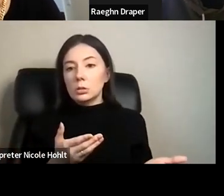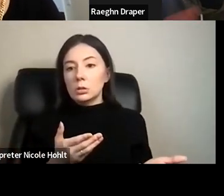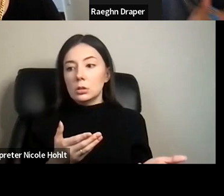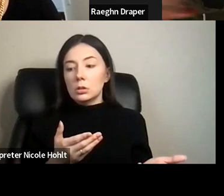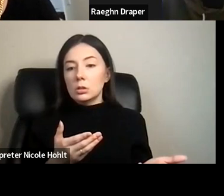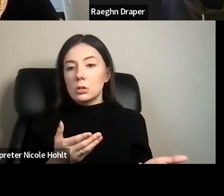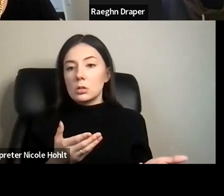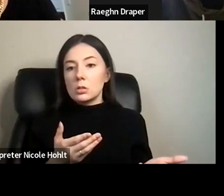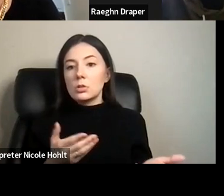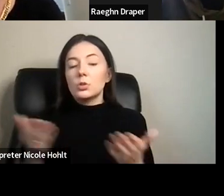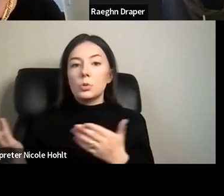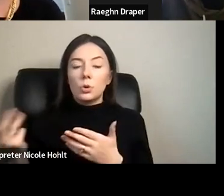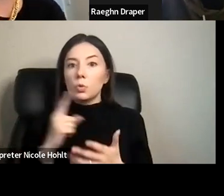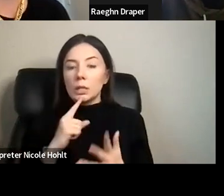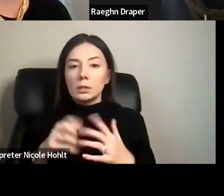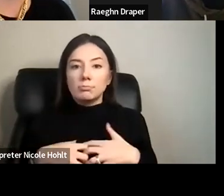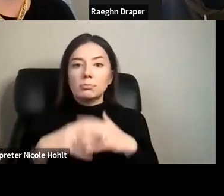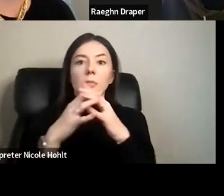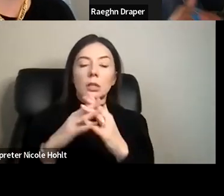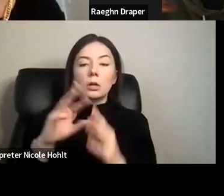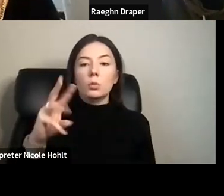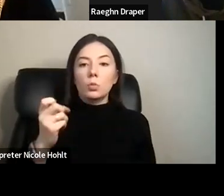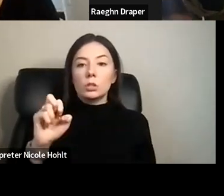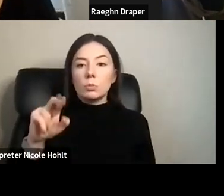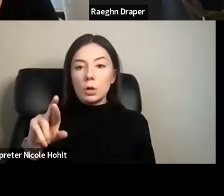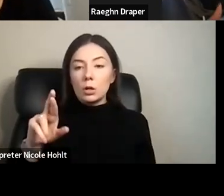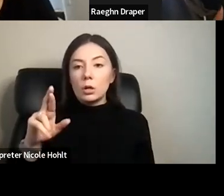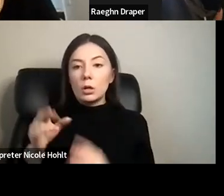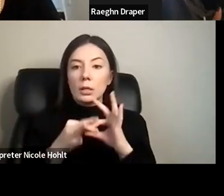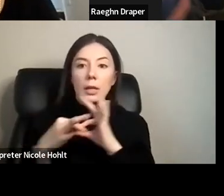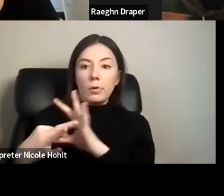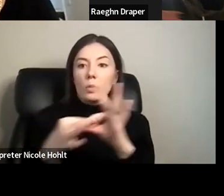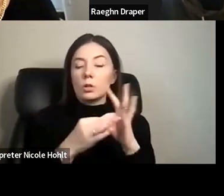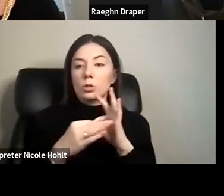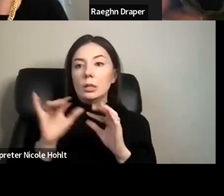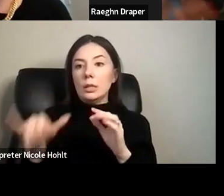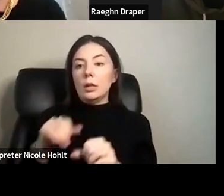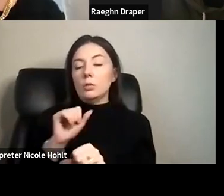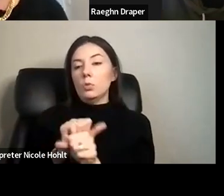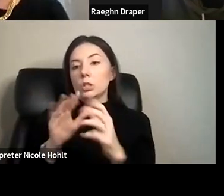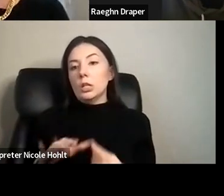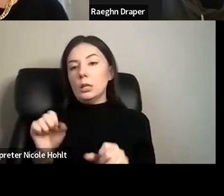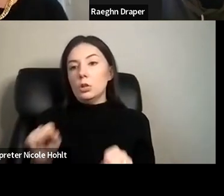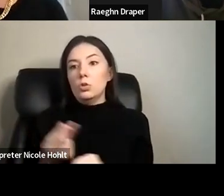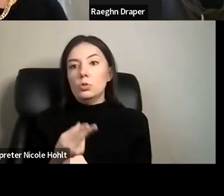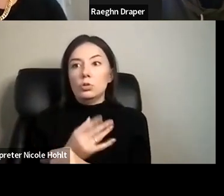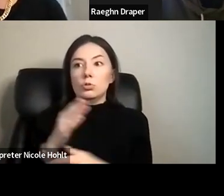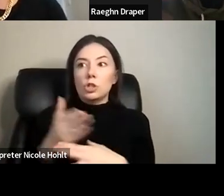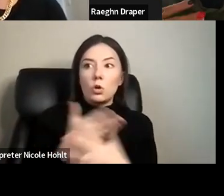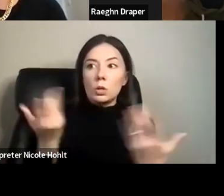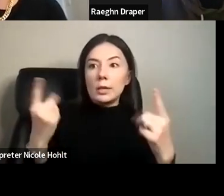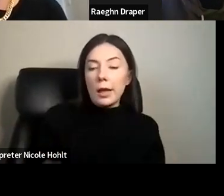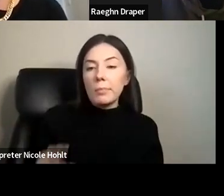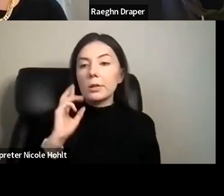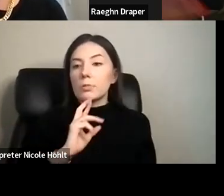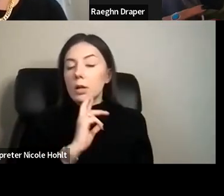to bring that whisper network that workers often use to protect themselves and to share what's going on in restaurants into the reality,